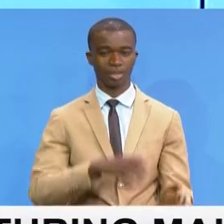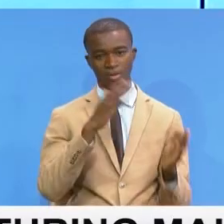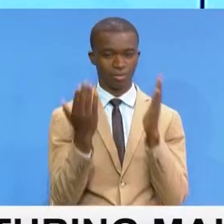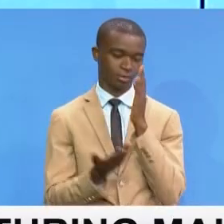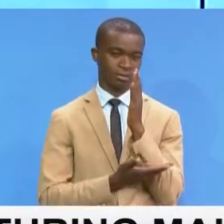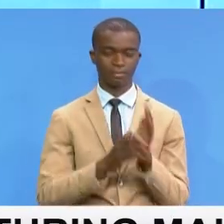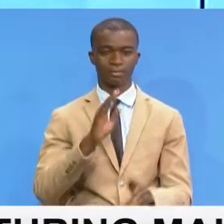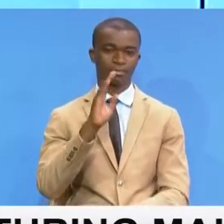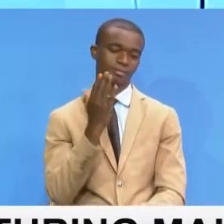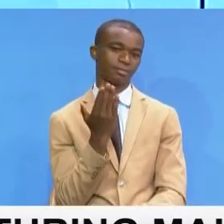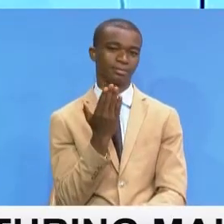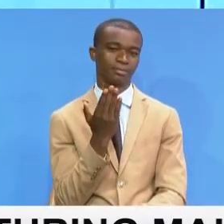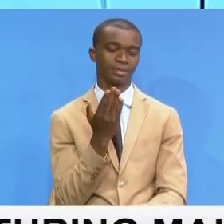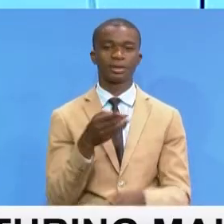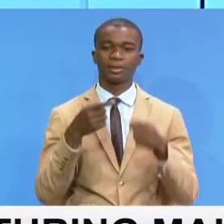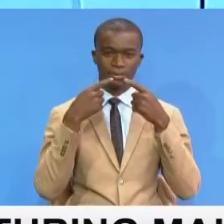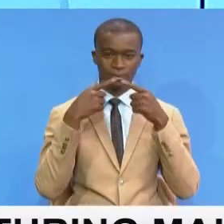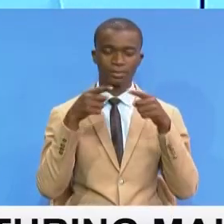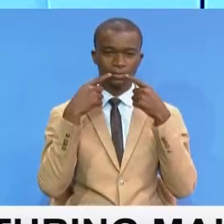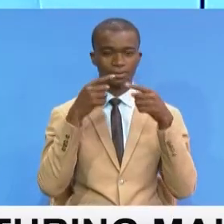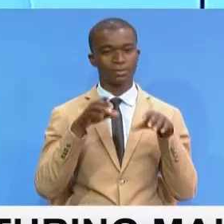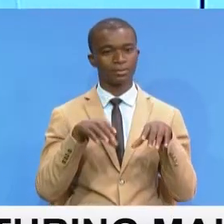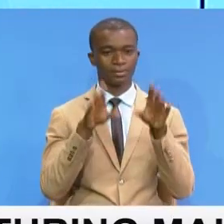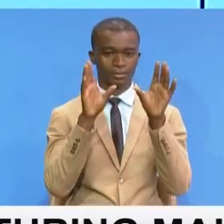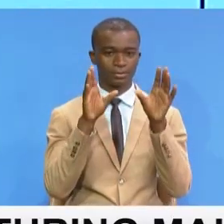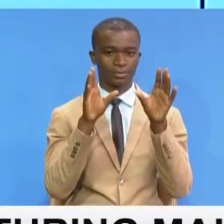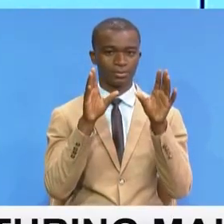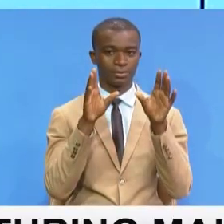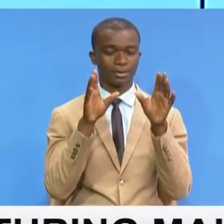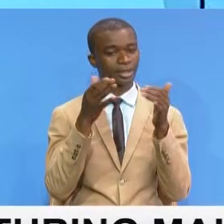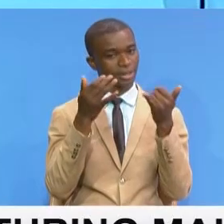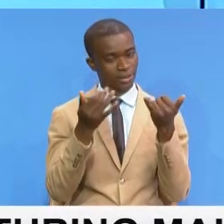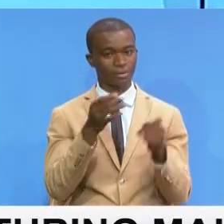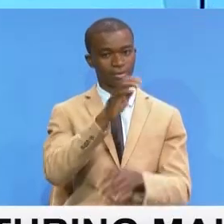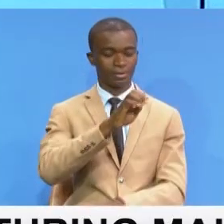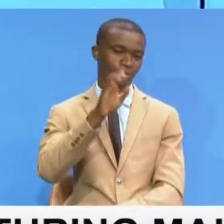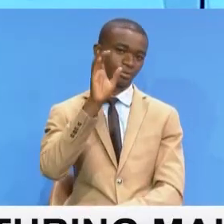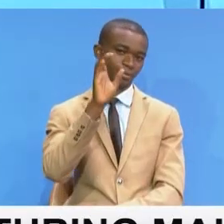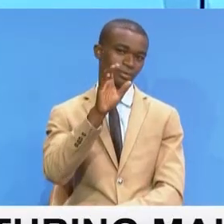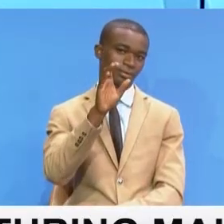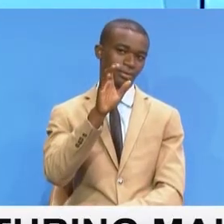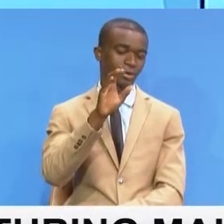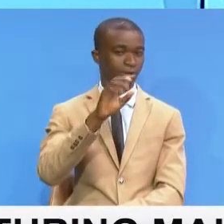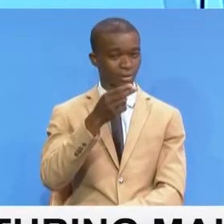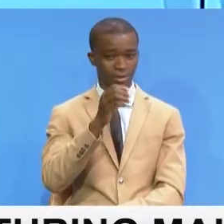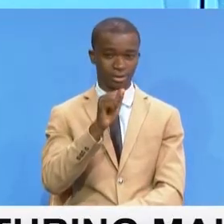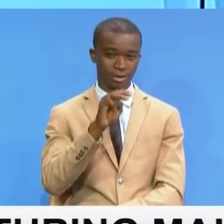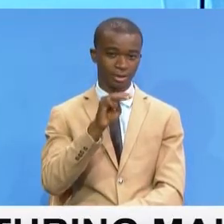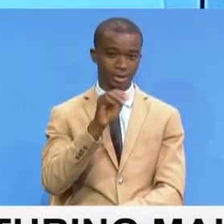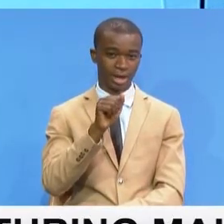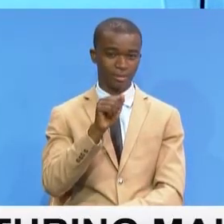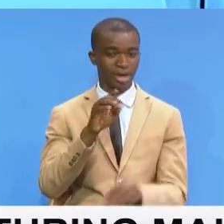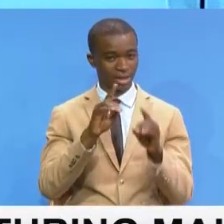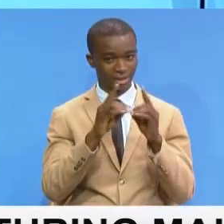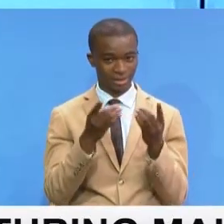Welcome back. We continue with the news and we take you to the Eastern Province. Chama District Commissioner